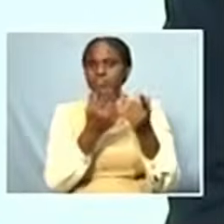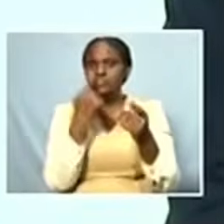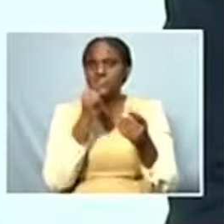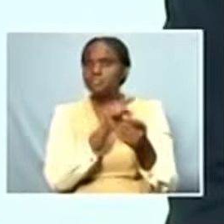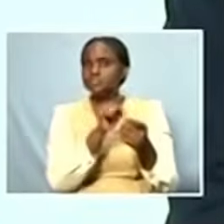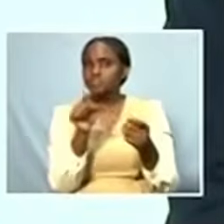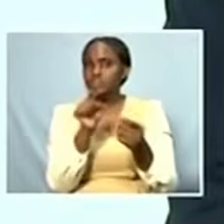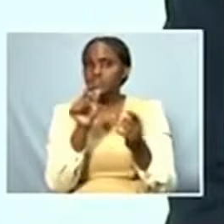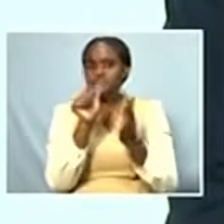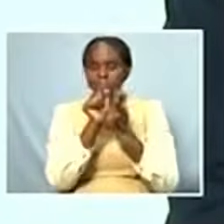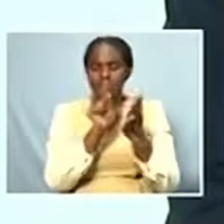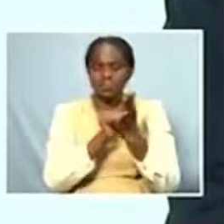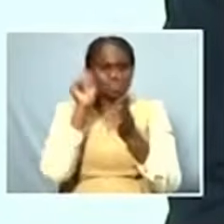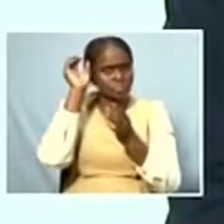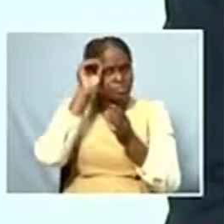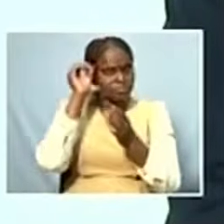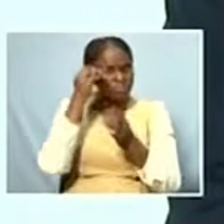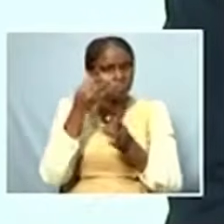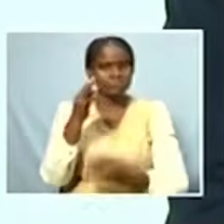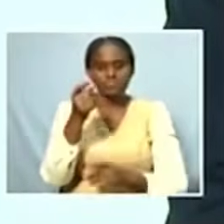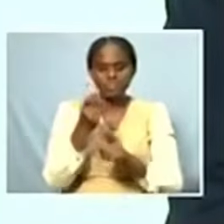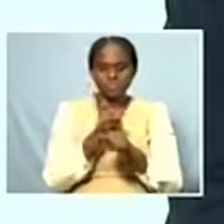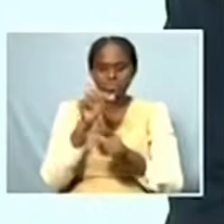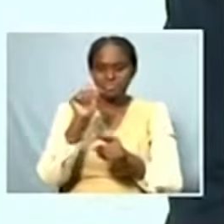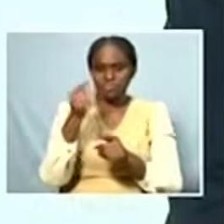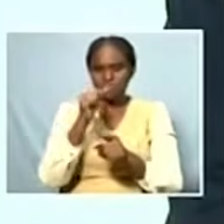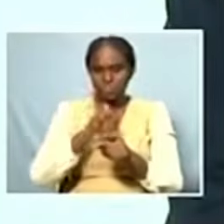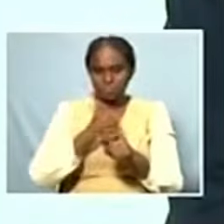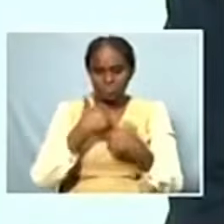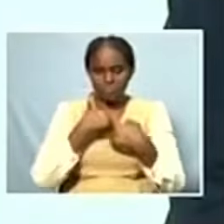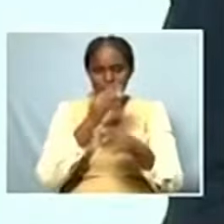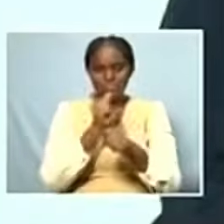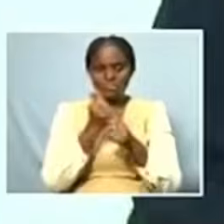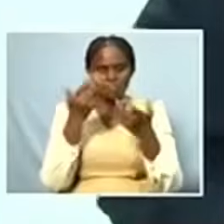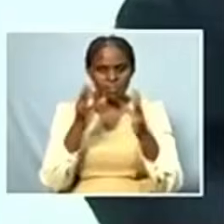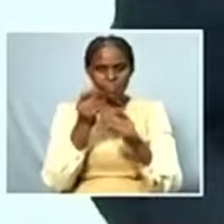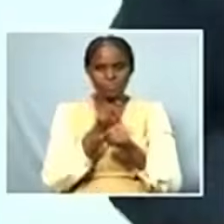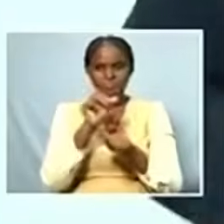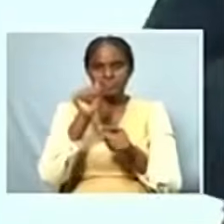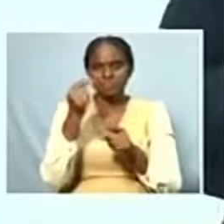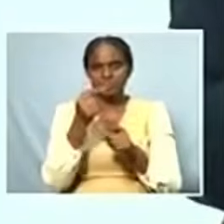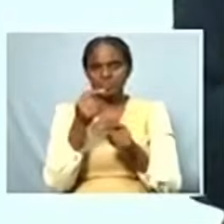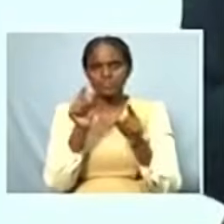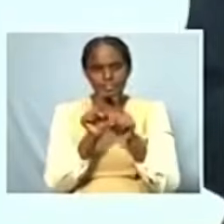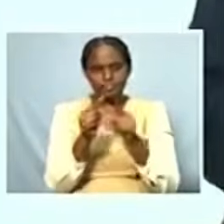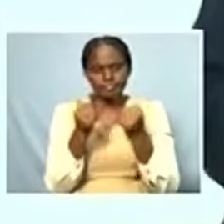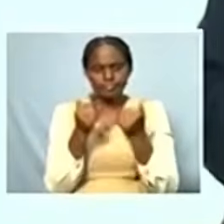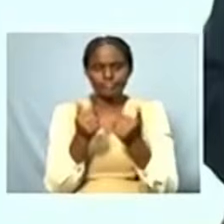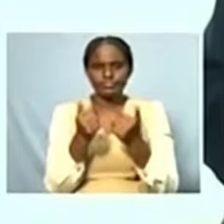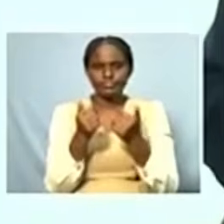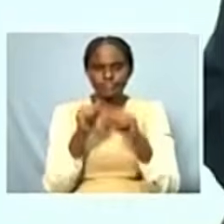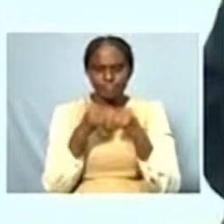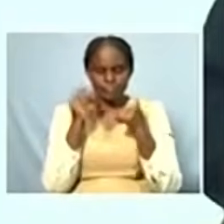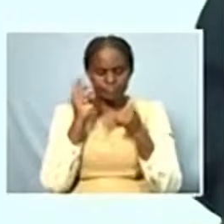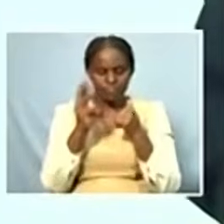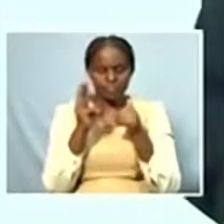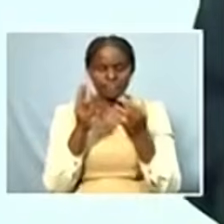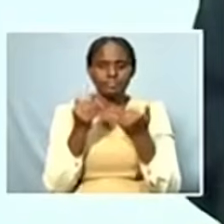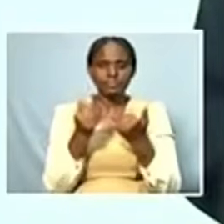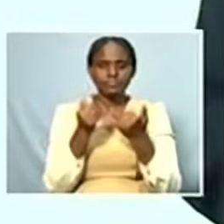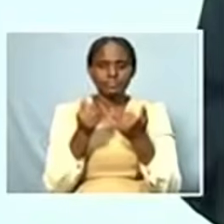the legal opinion from AG. So we've received the legal opinion from AG, and we are going